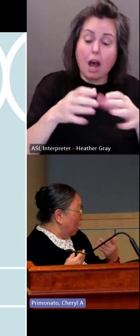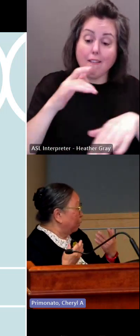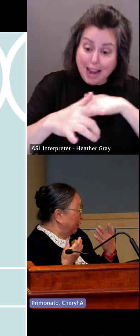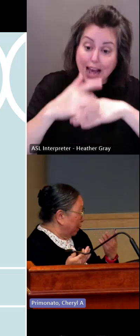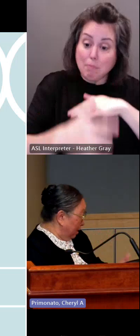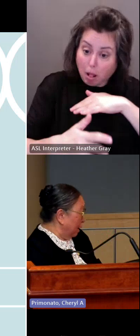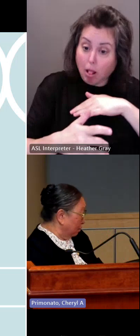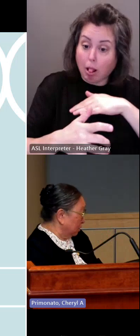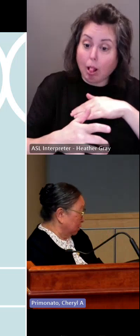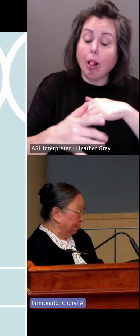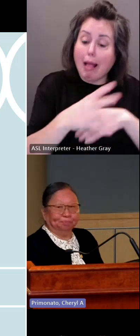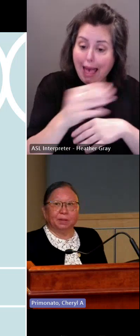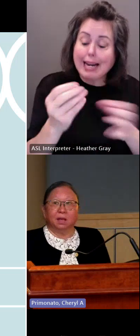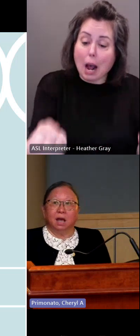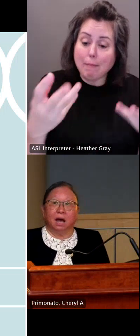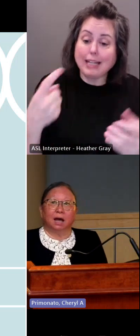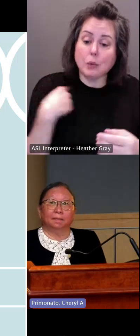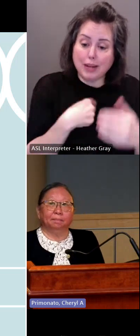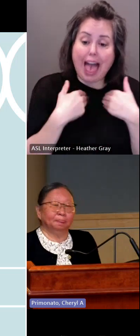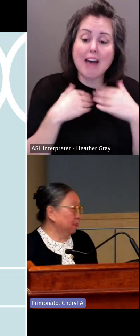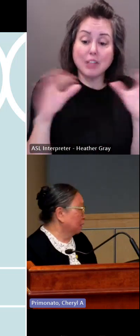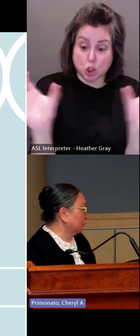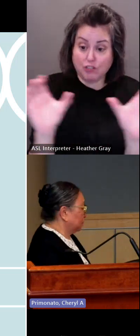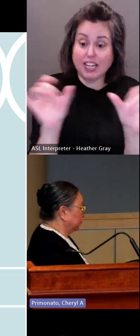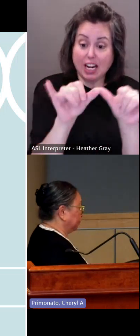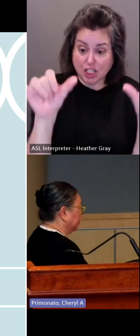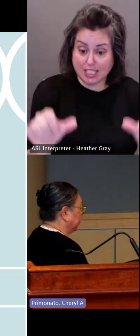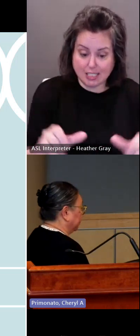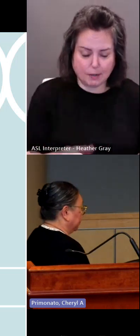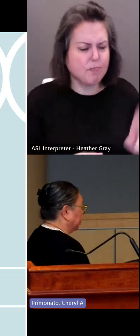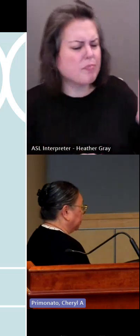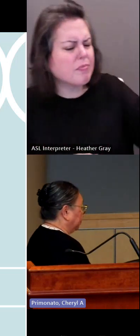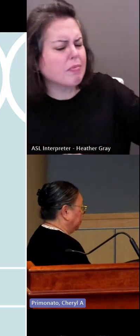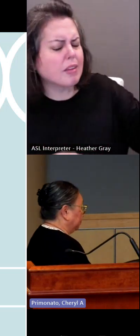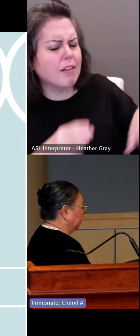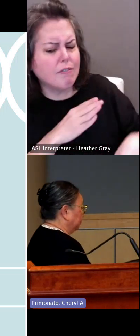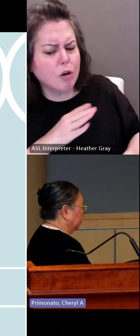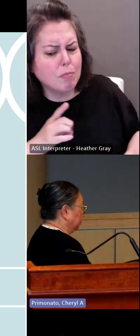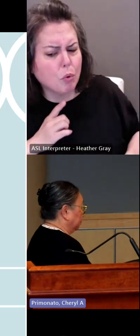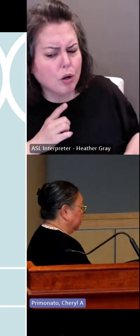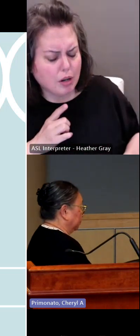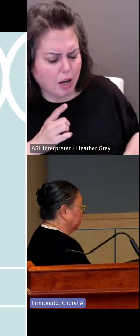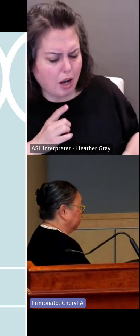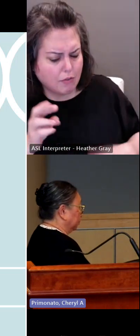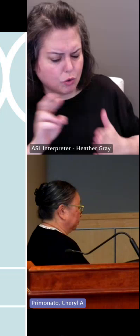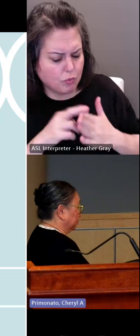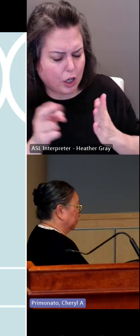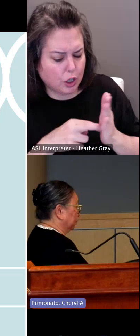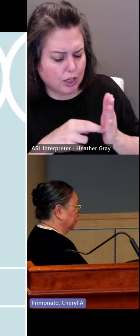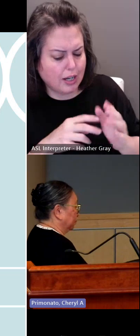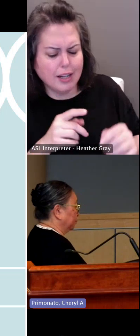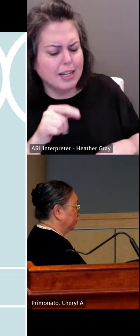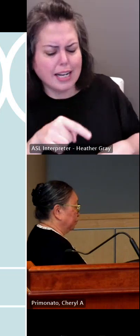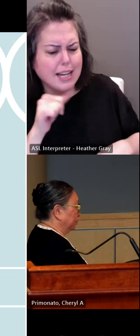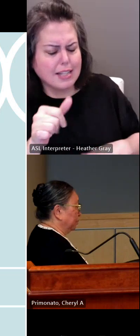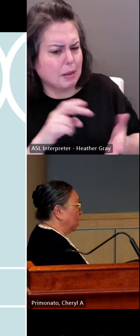firms in our system. However, for the record, it does not, because you're a certified company